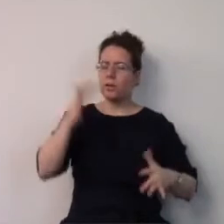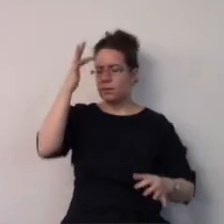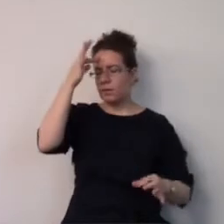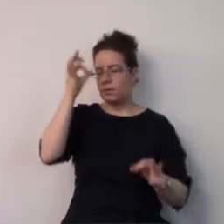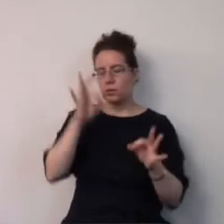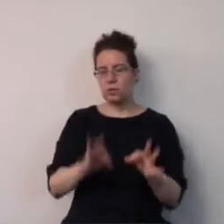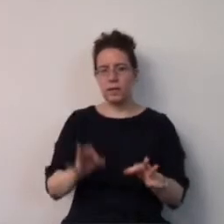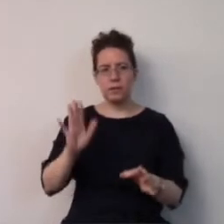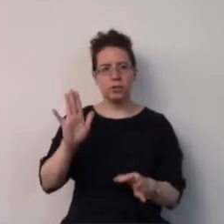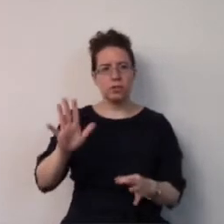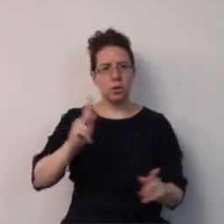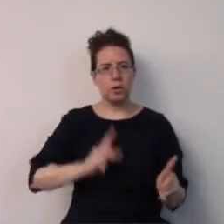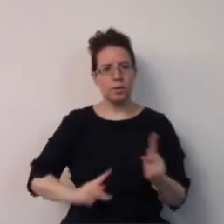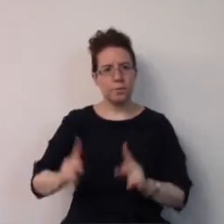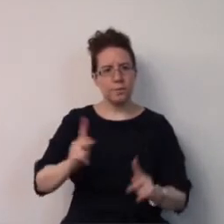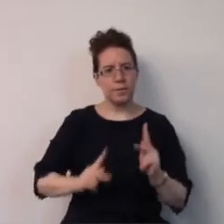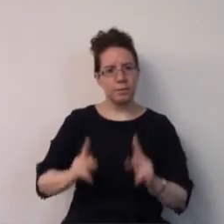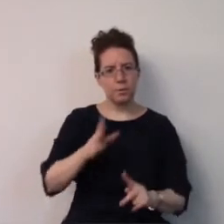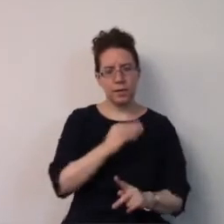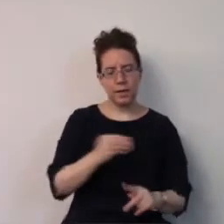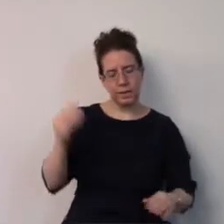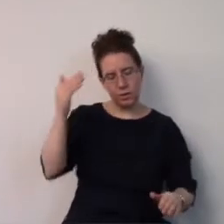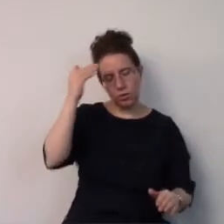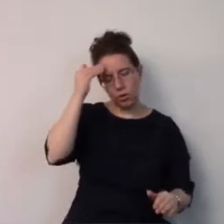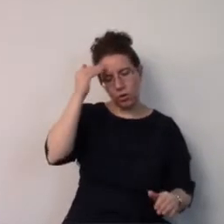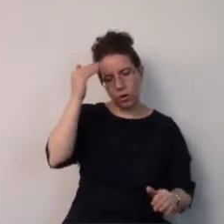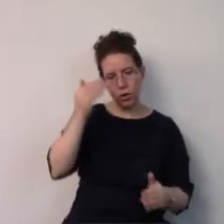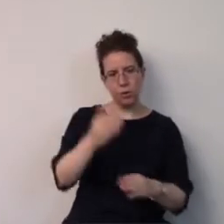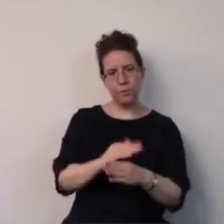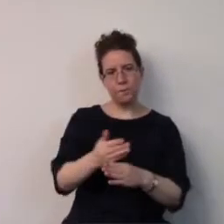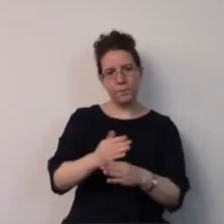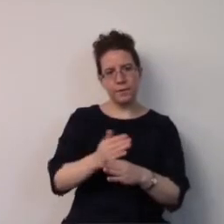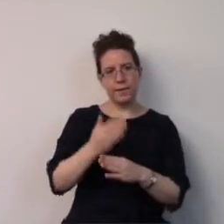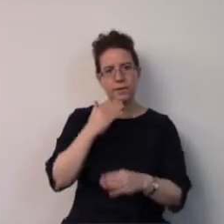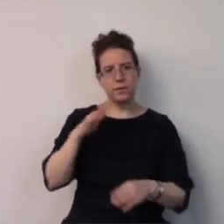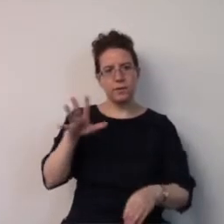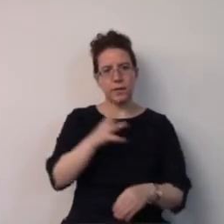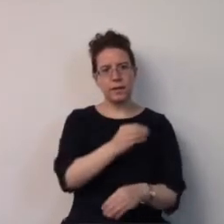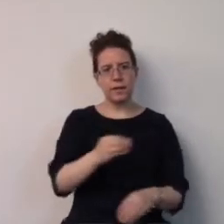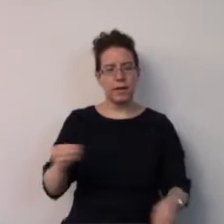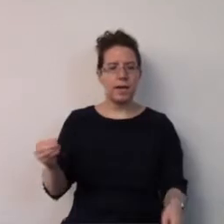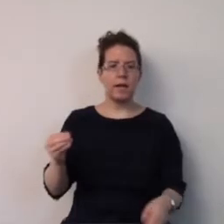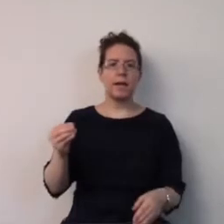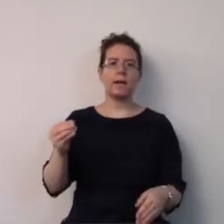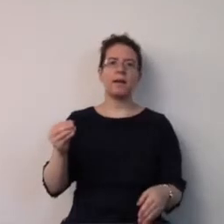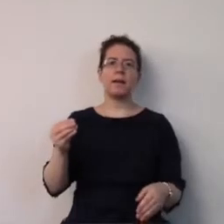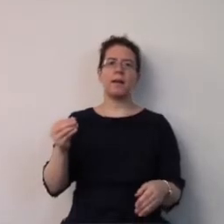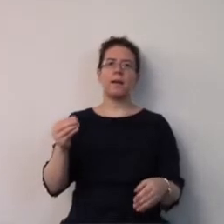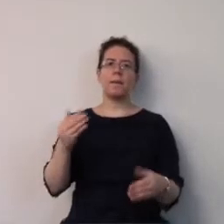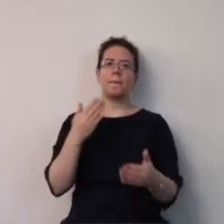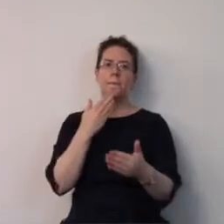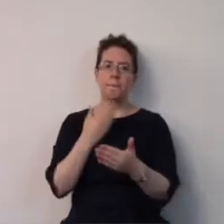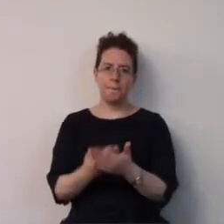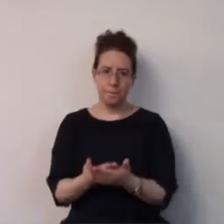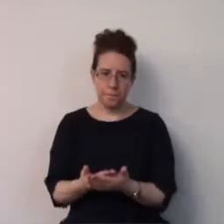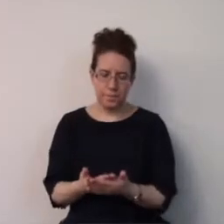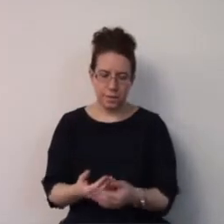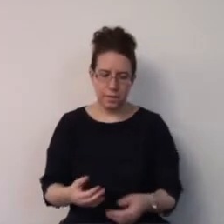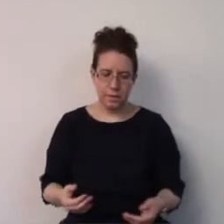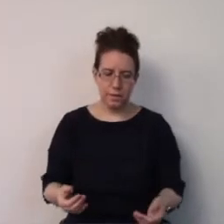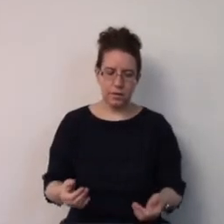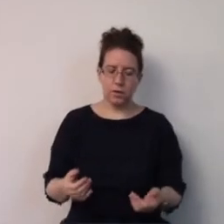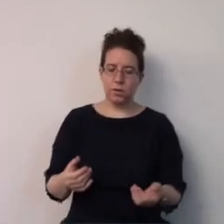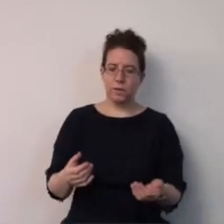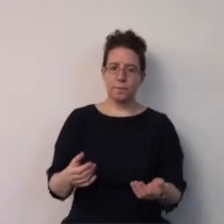thing, and hast not asked for thyself long life, neither hast asked riches for thyself, nor hast asked the life of